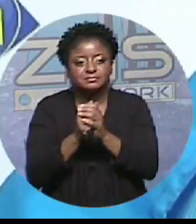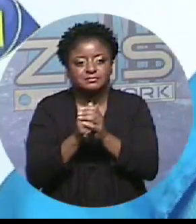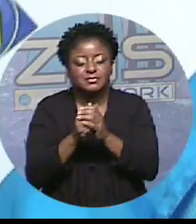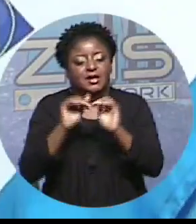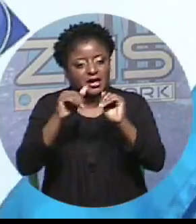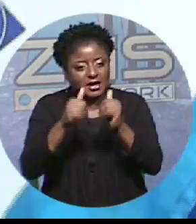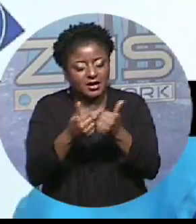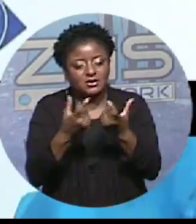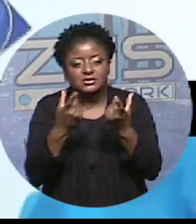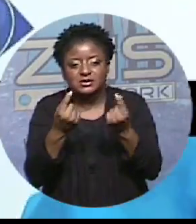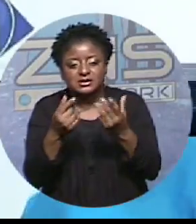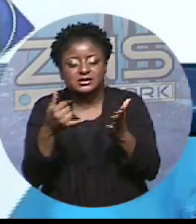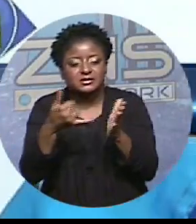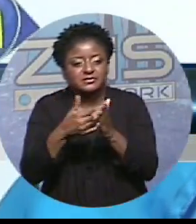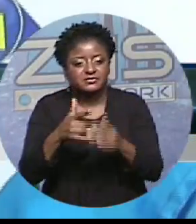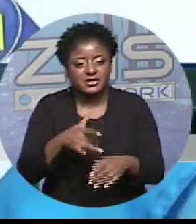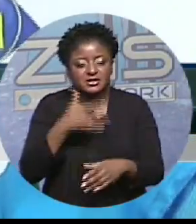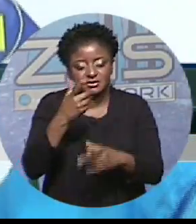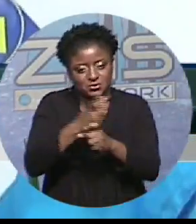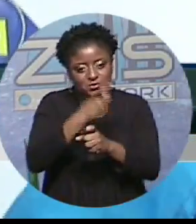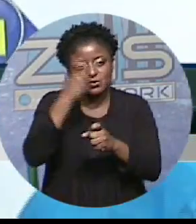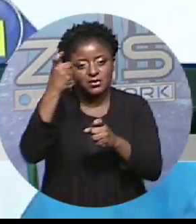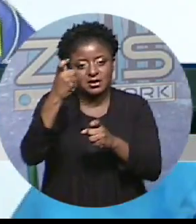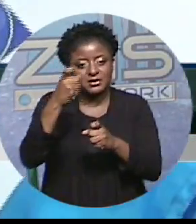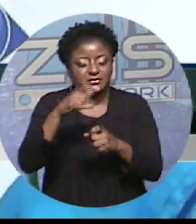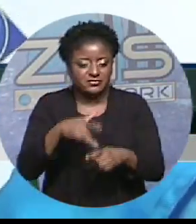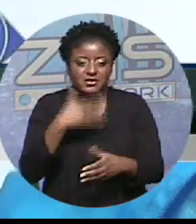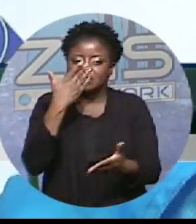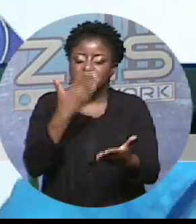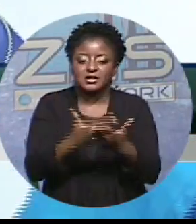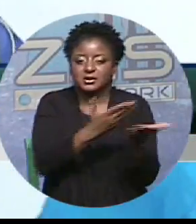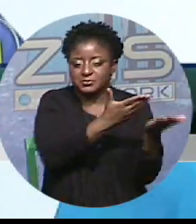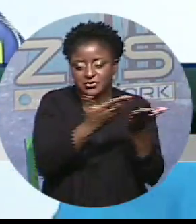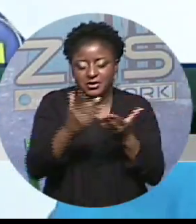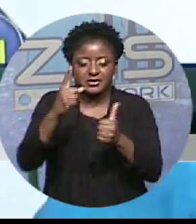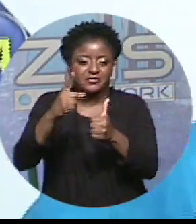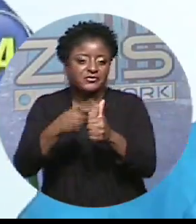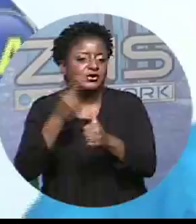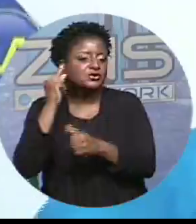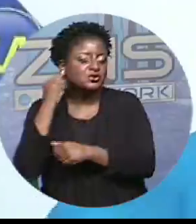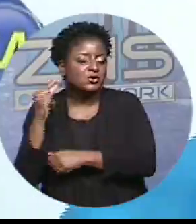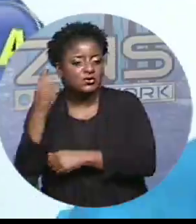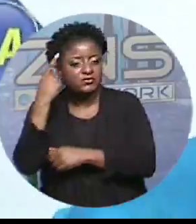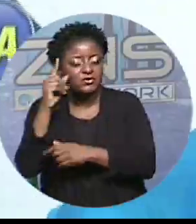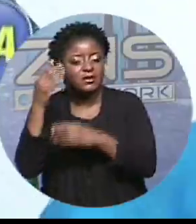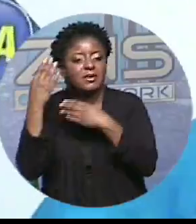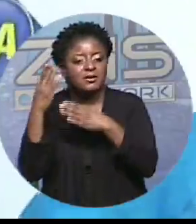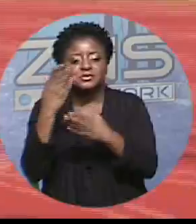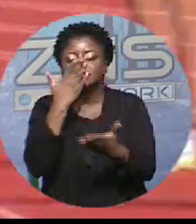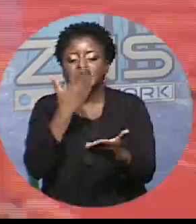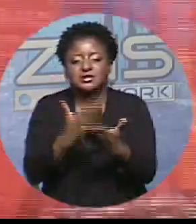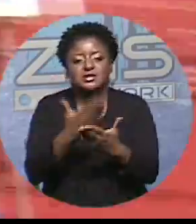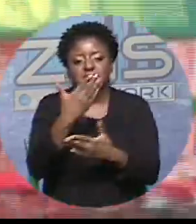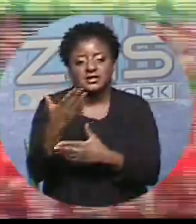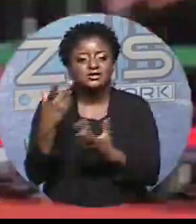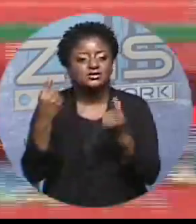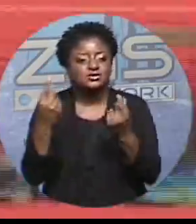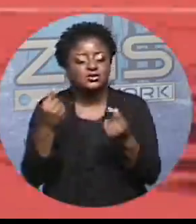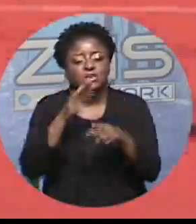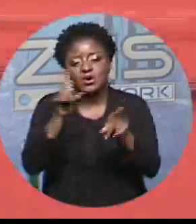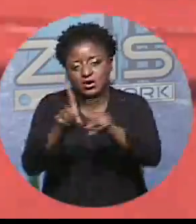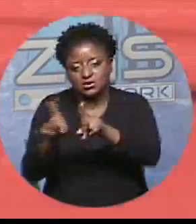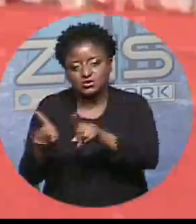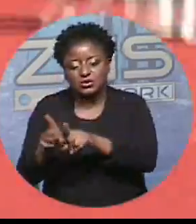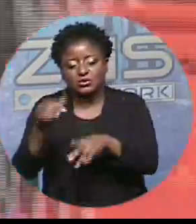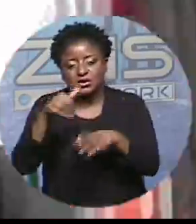how does it feel to win now? It feels good. I mean, bringing the first goal for the Bahamas is definitely a good thing to do. Also in the